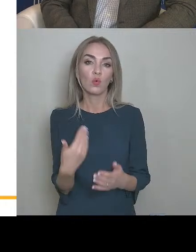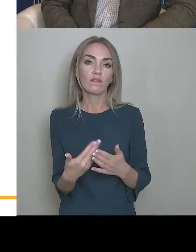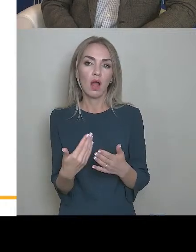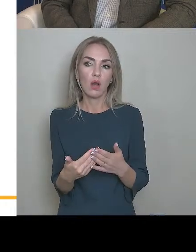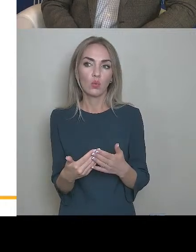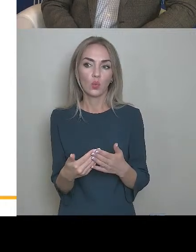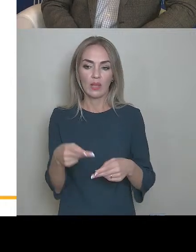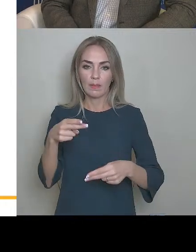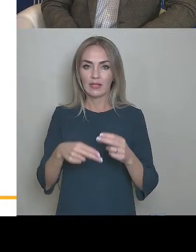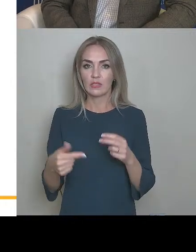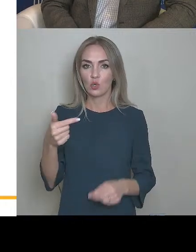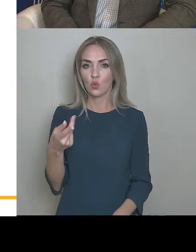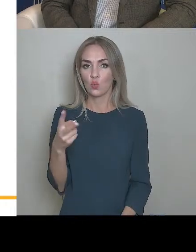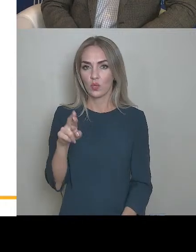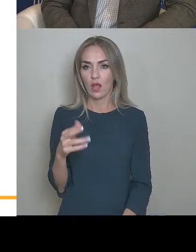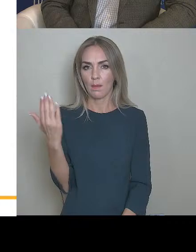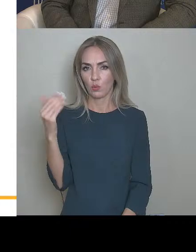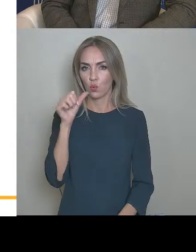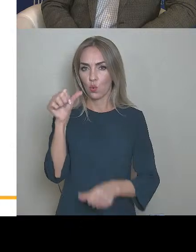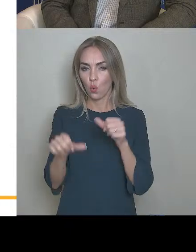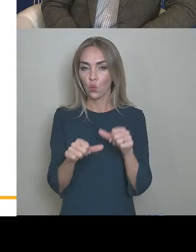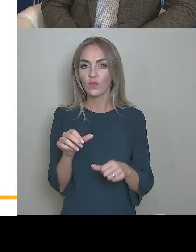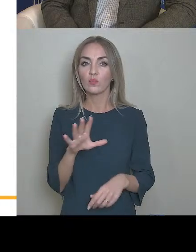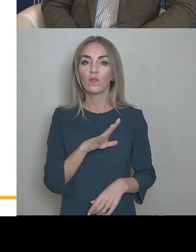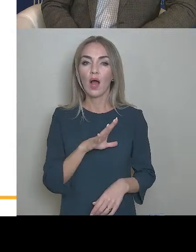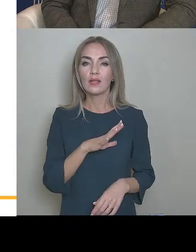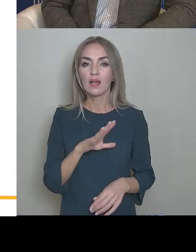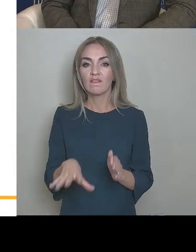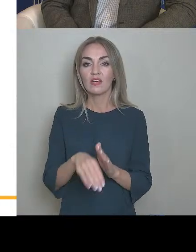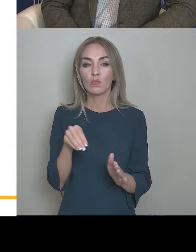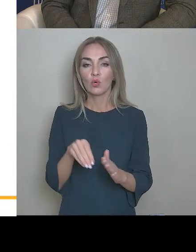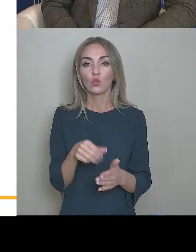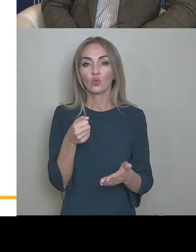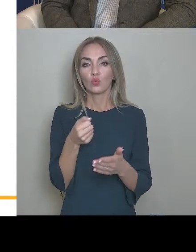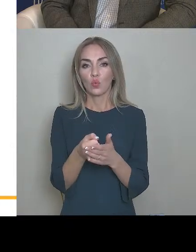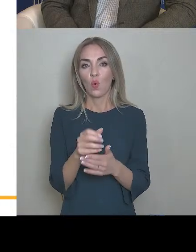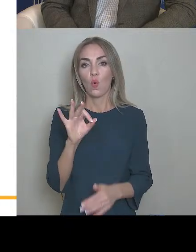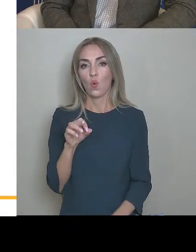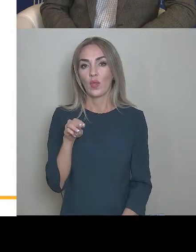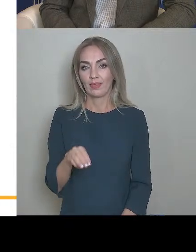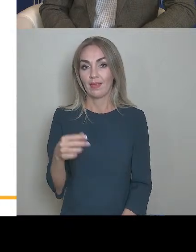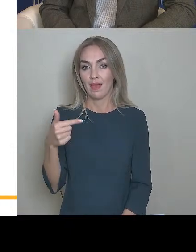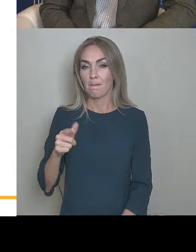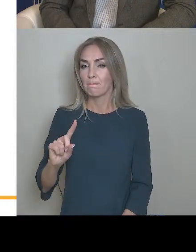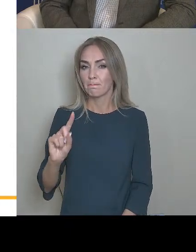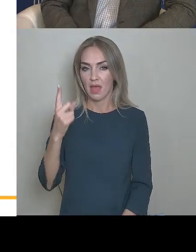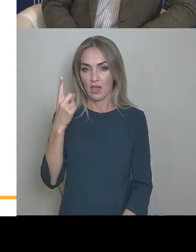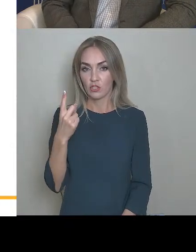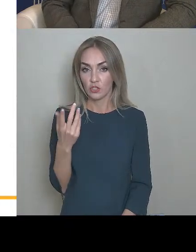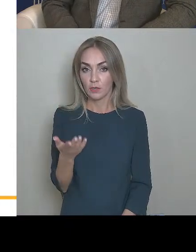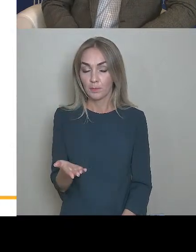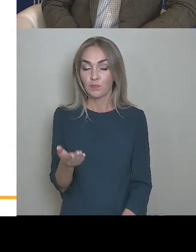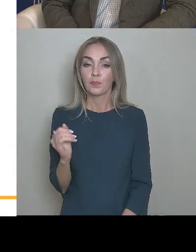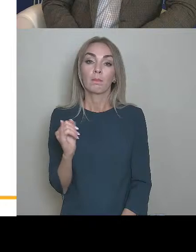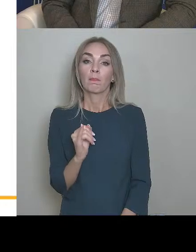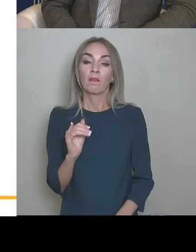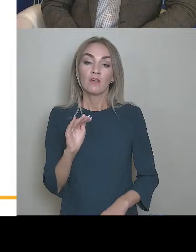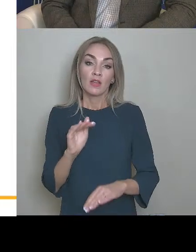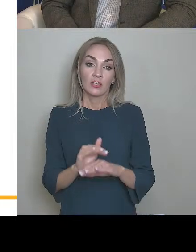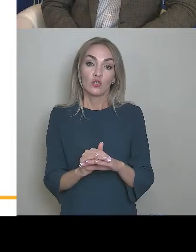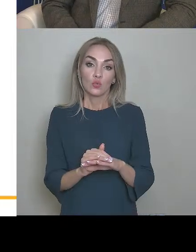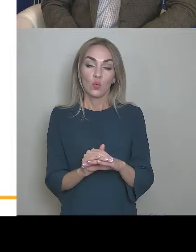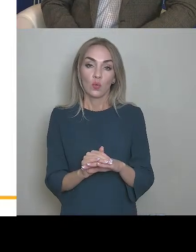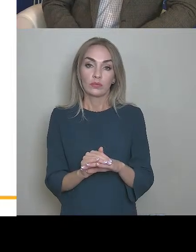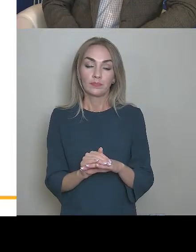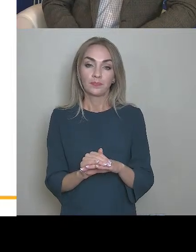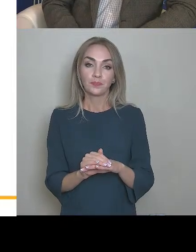elections have to be carried out now too. At the end of December last year, the first elections to the amalgamated